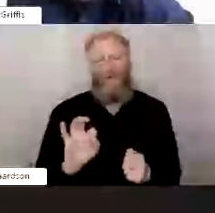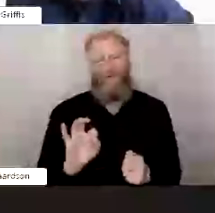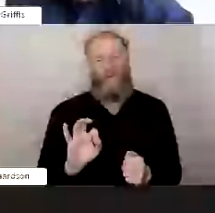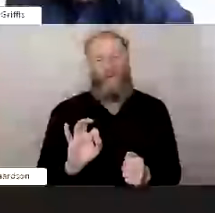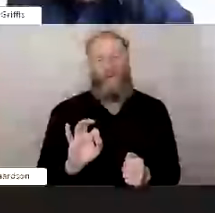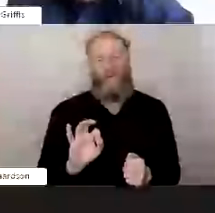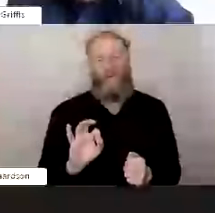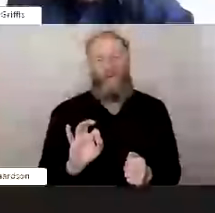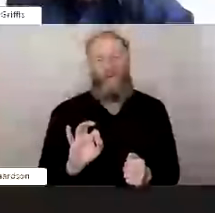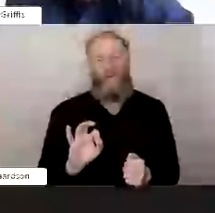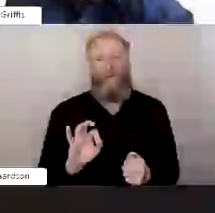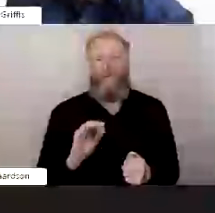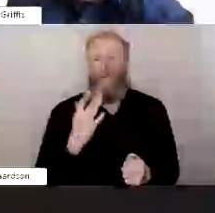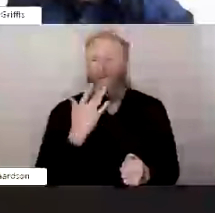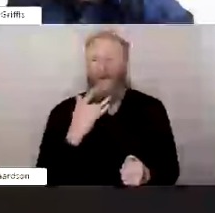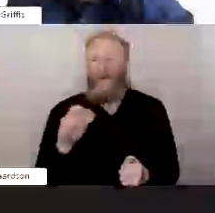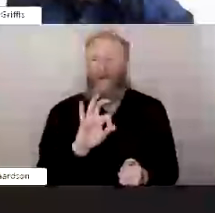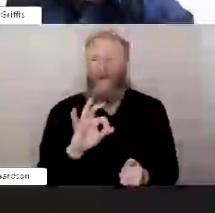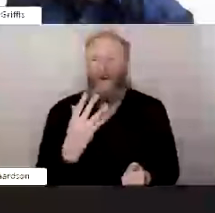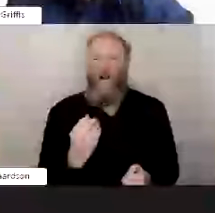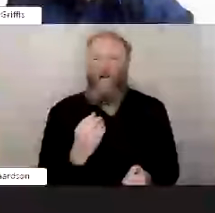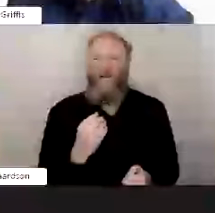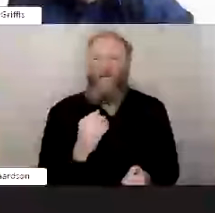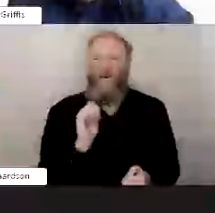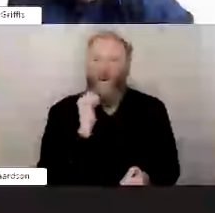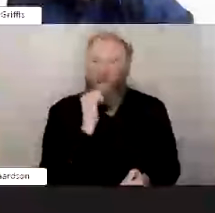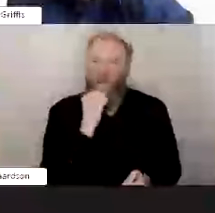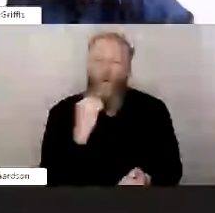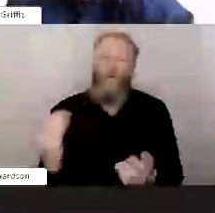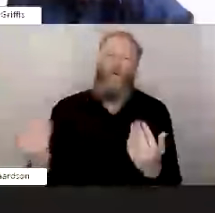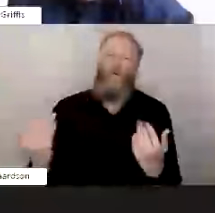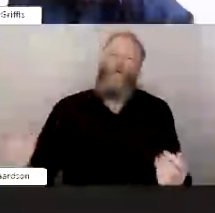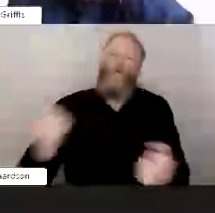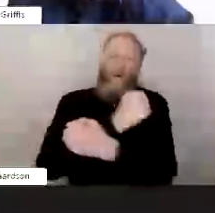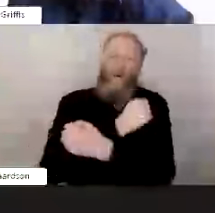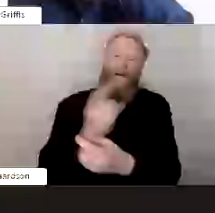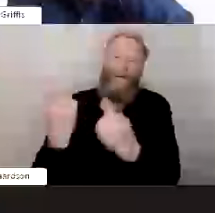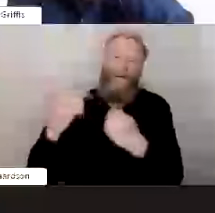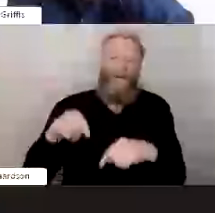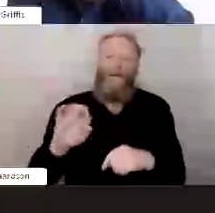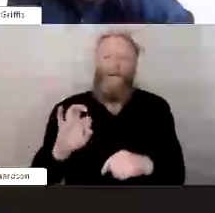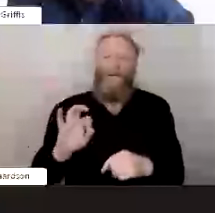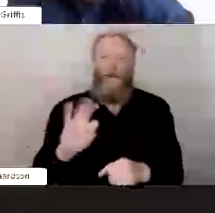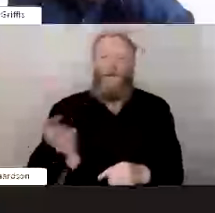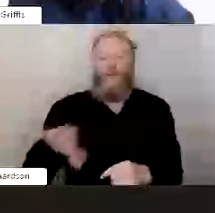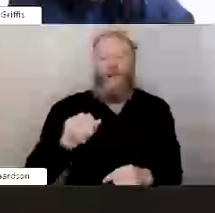you don't get the warmest reception sometimes, don't take it personally. That's based on